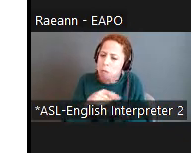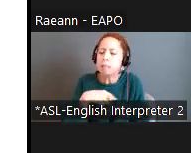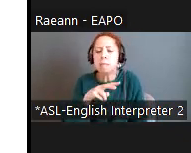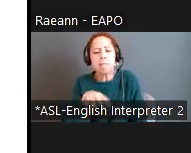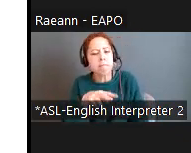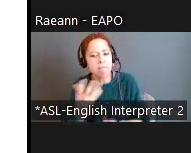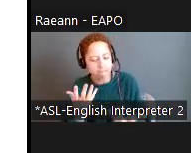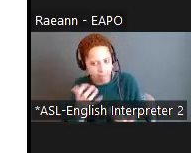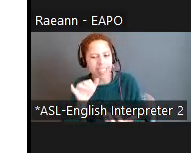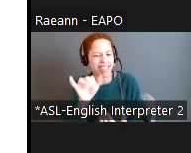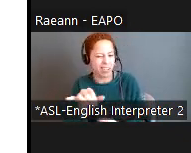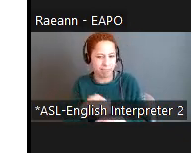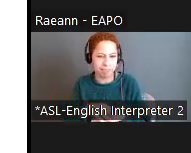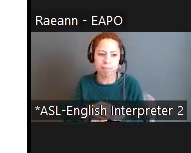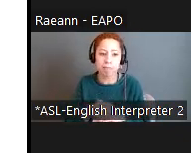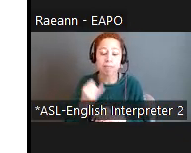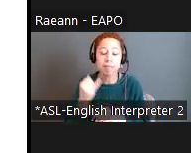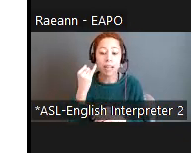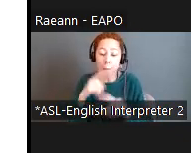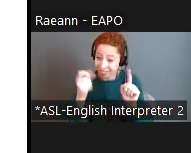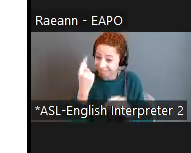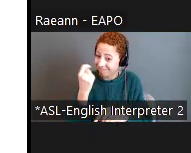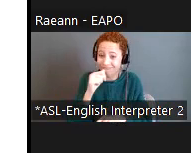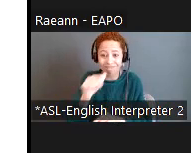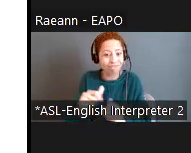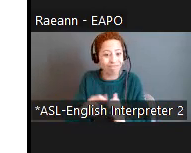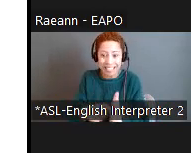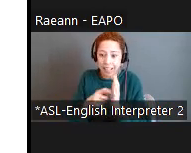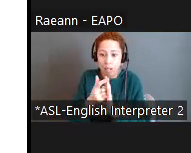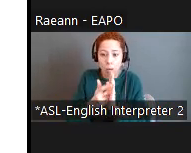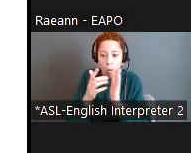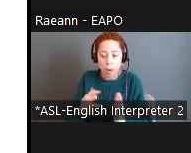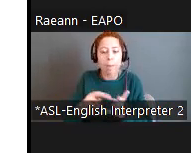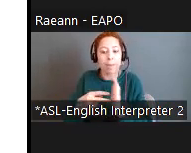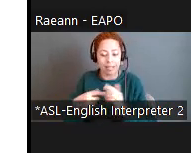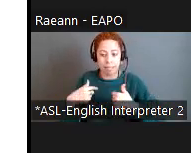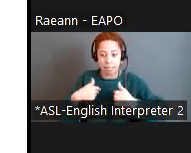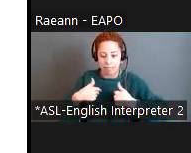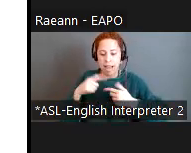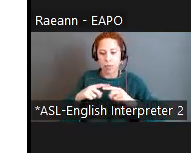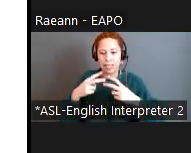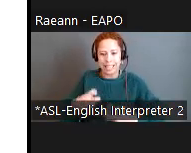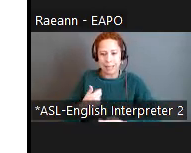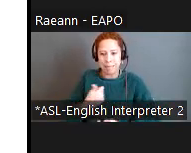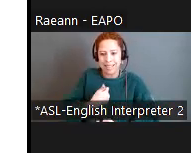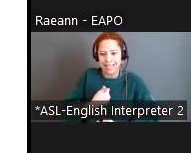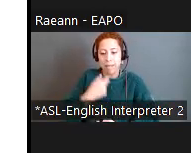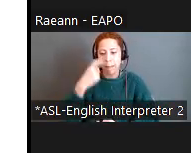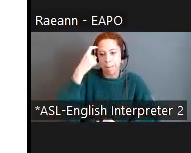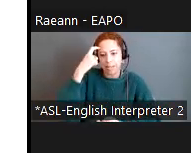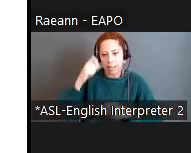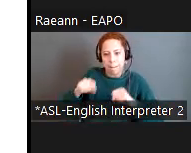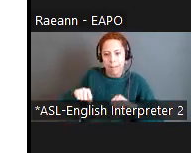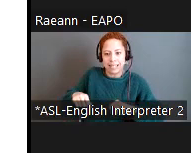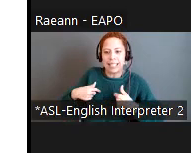But because you don't need a lawyer, if you're making the document, then you're assessing your own mental capacity. And that's where it gets tricky. And that's why